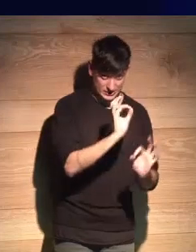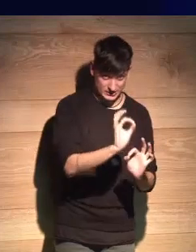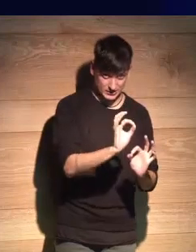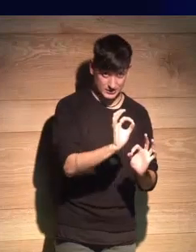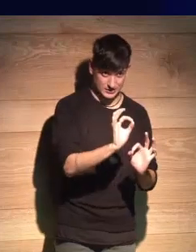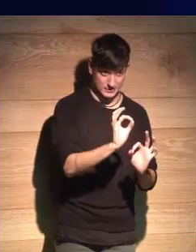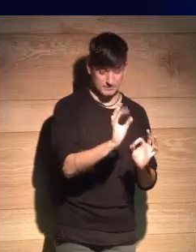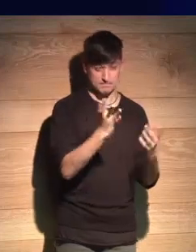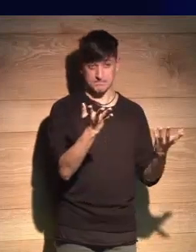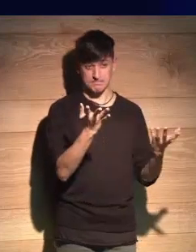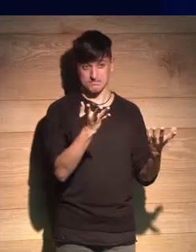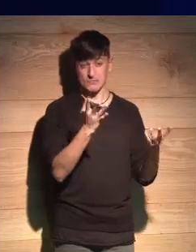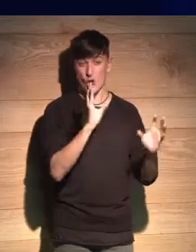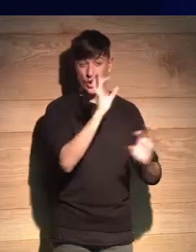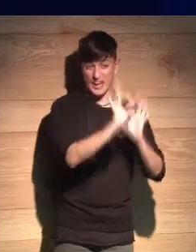that